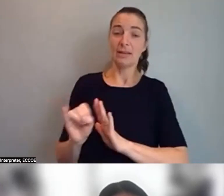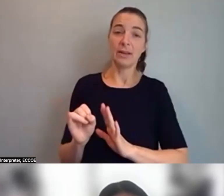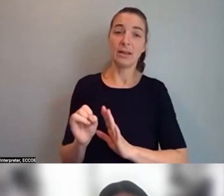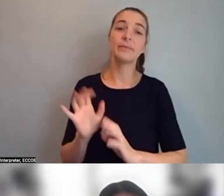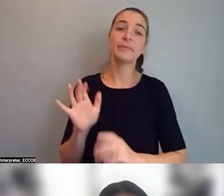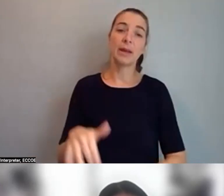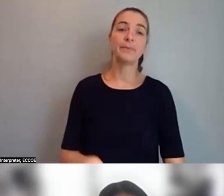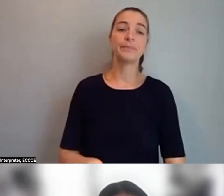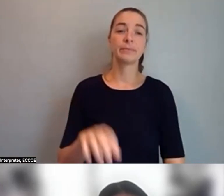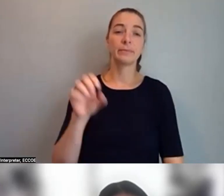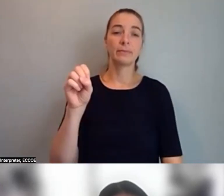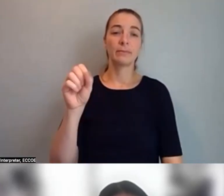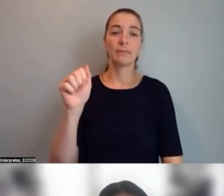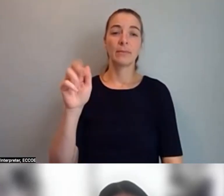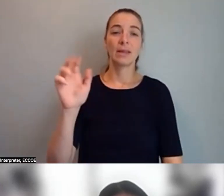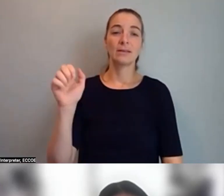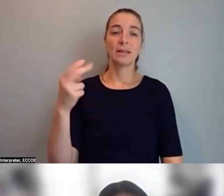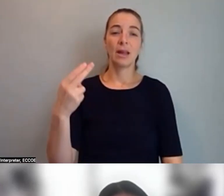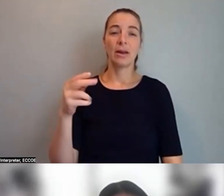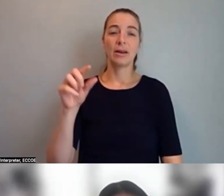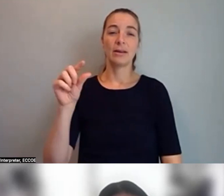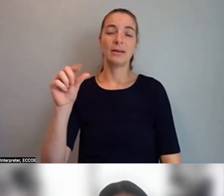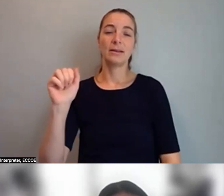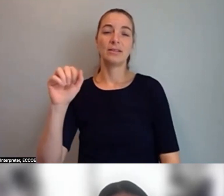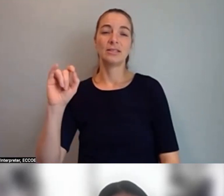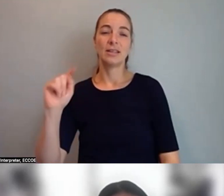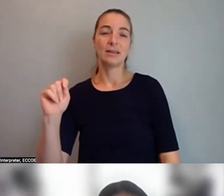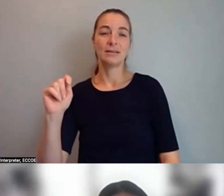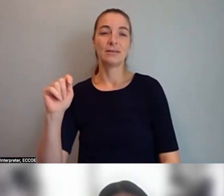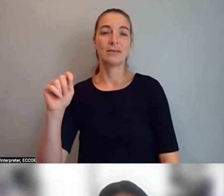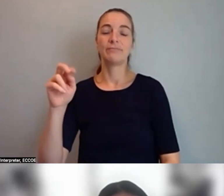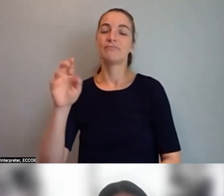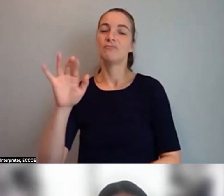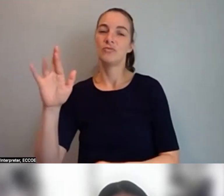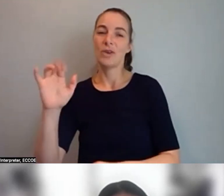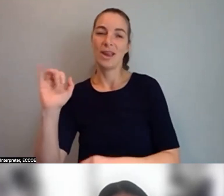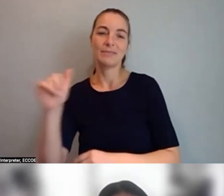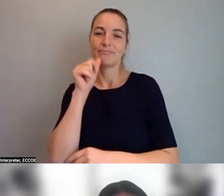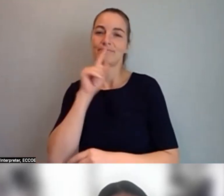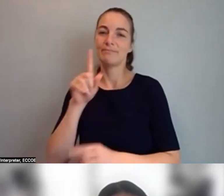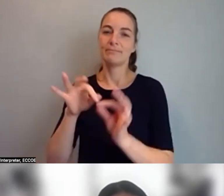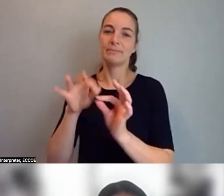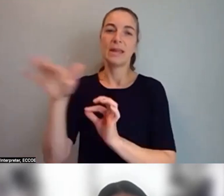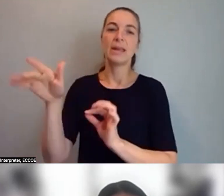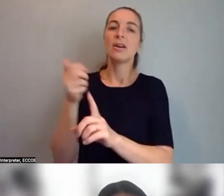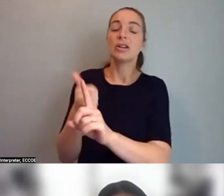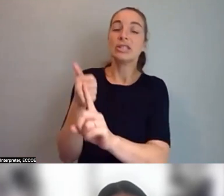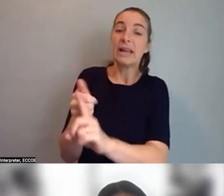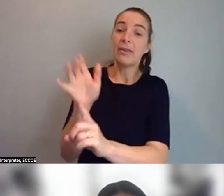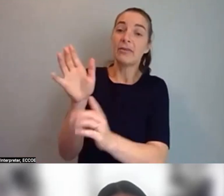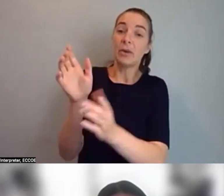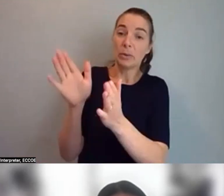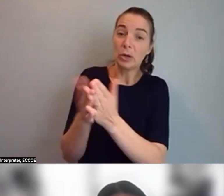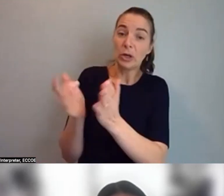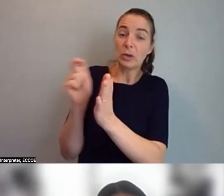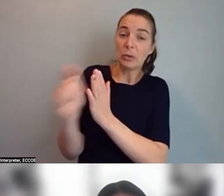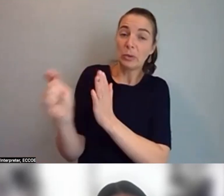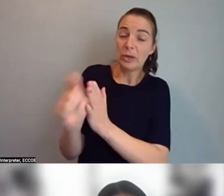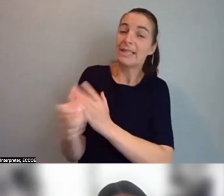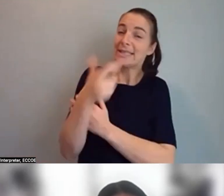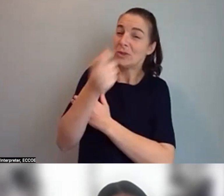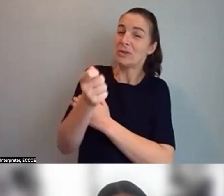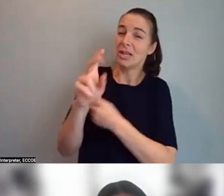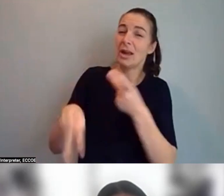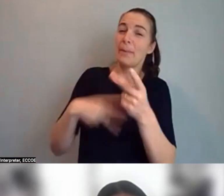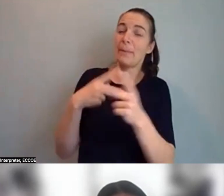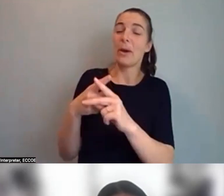Climate Anxiety and all the climate anxiety and youth work, you know, it would be interesting to see if the anxieties